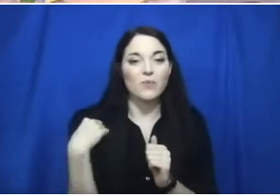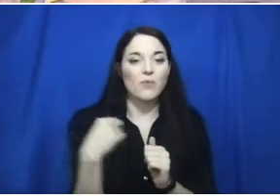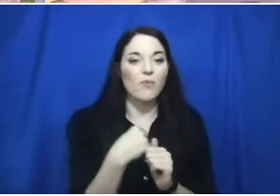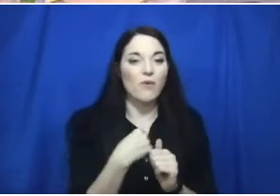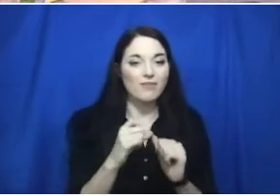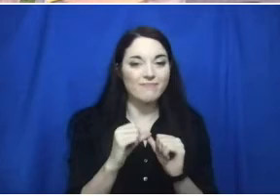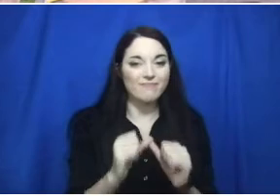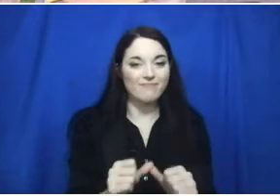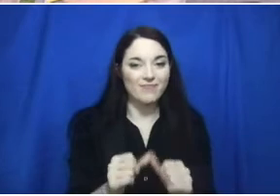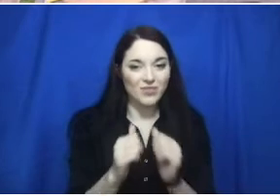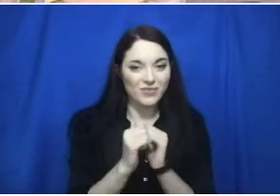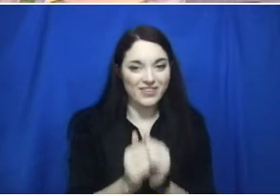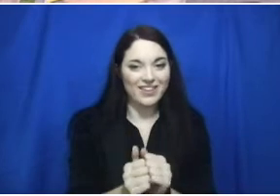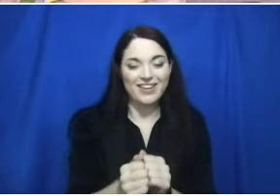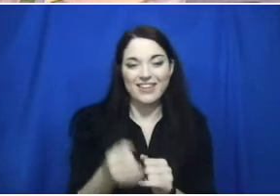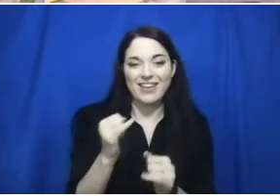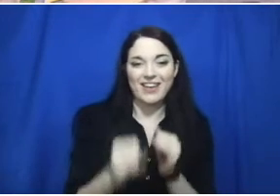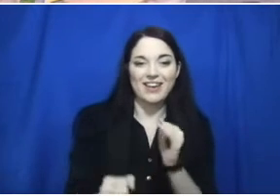the story.